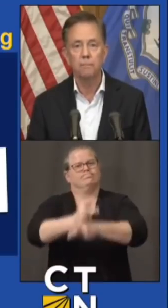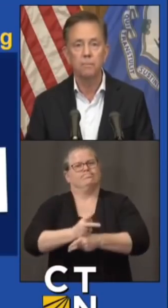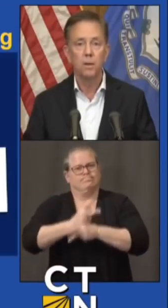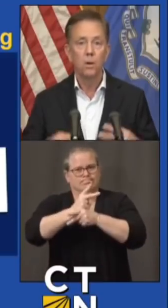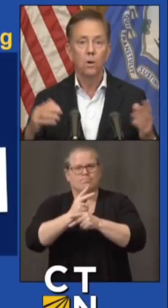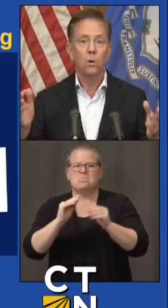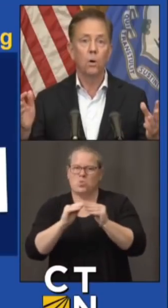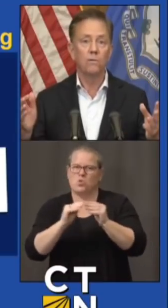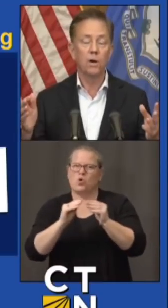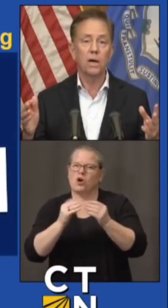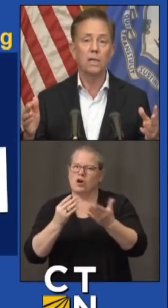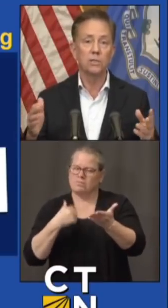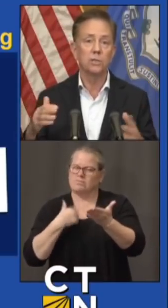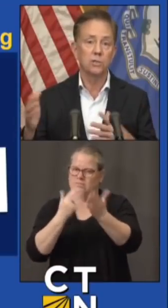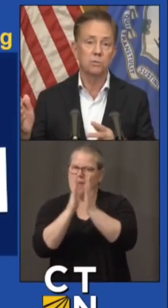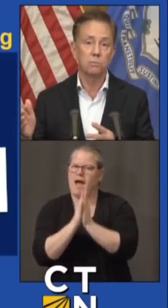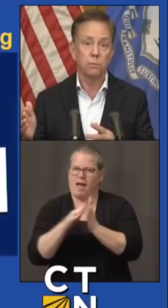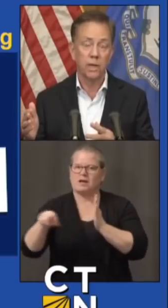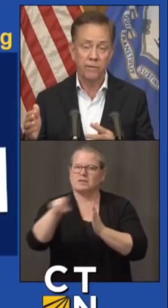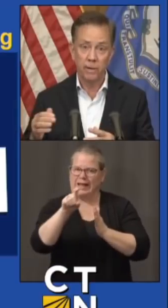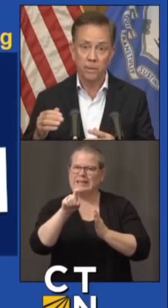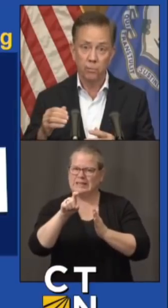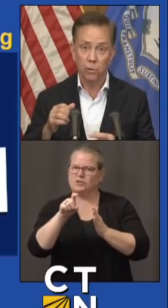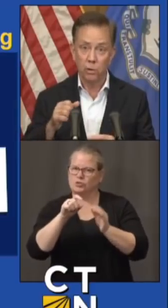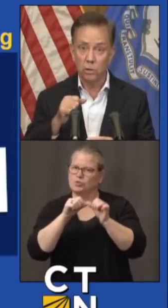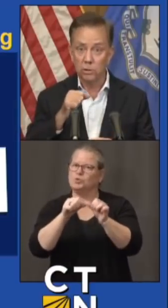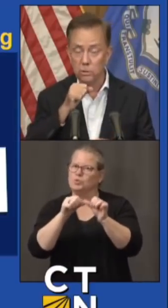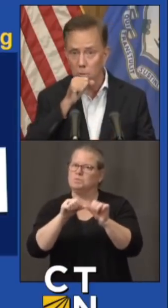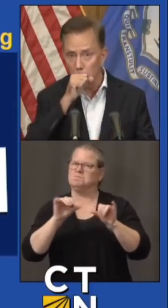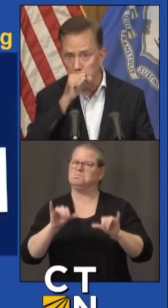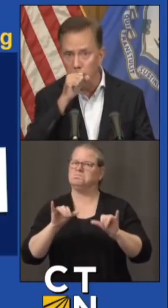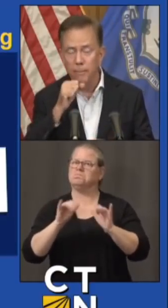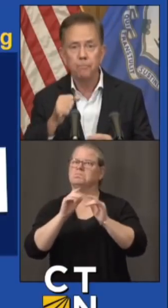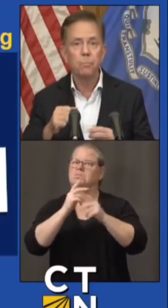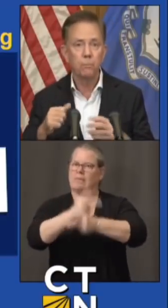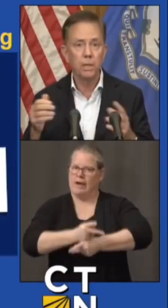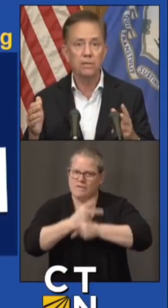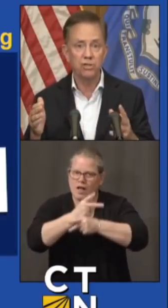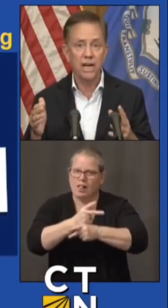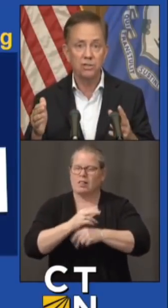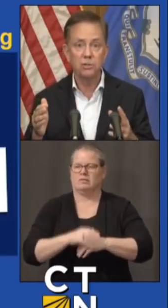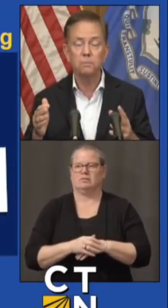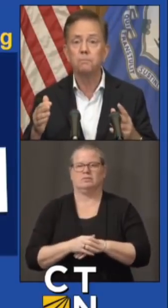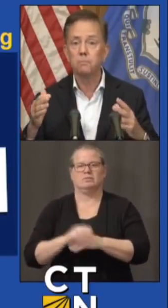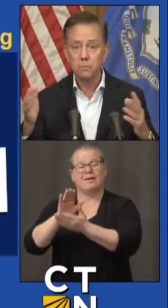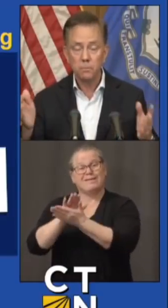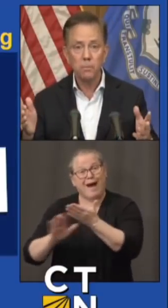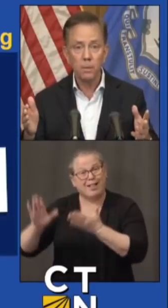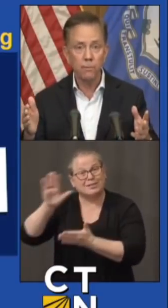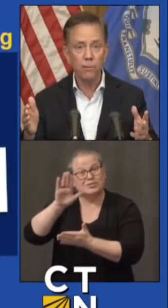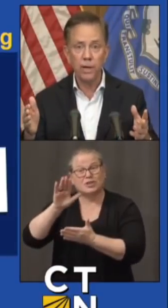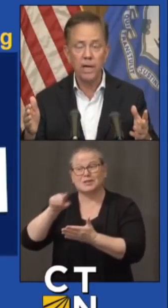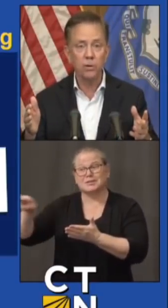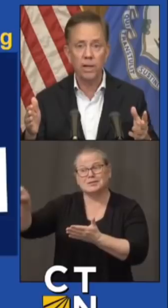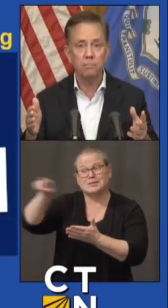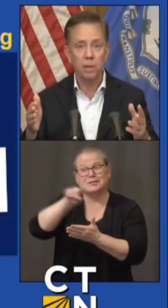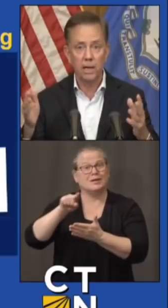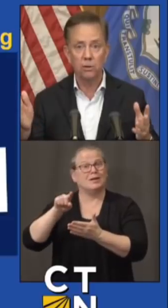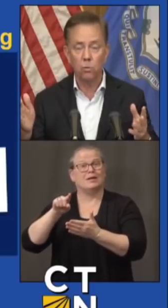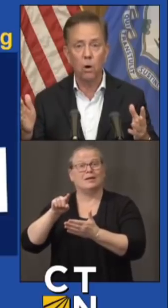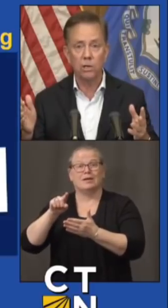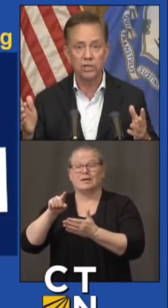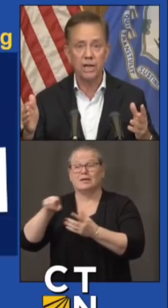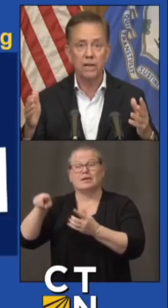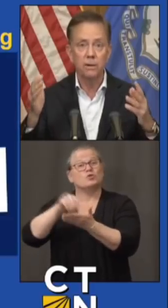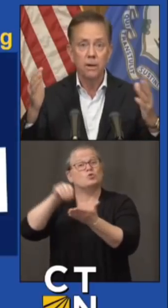foremost, all of our colleges, we're giving them the protocols. Please test before you get on that